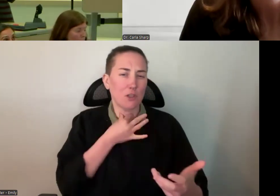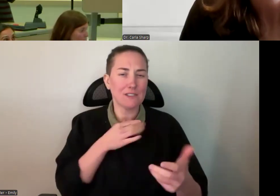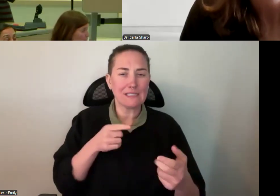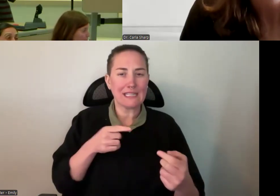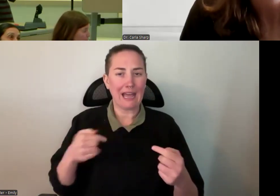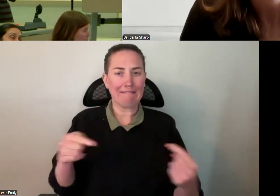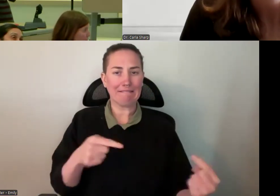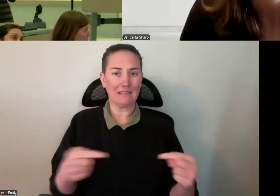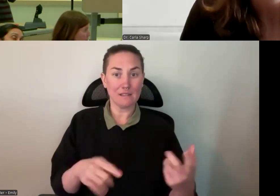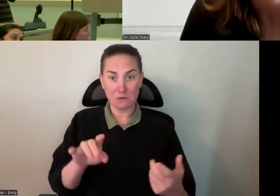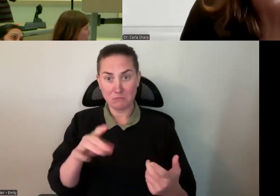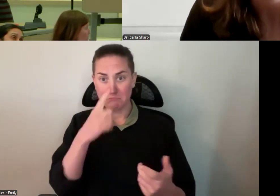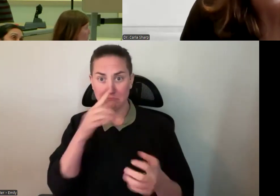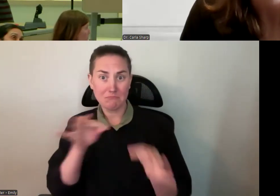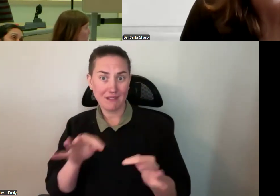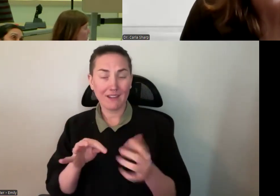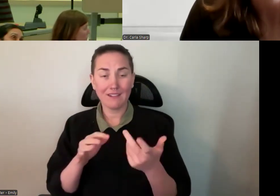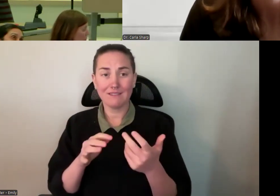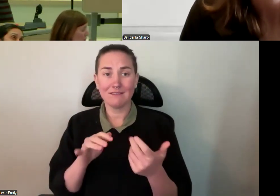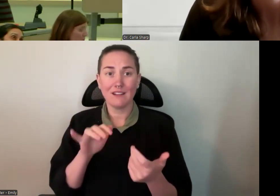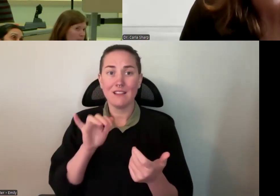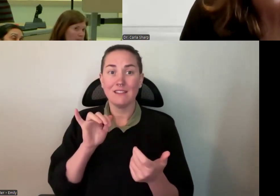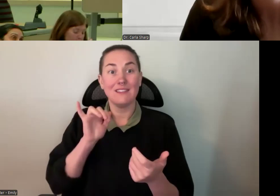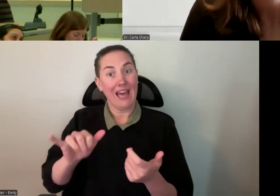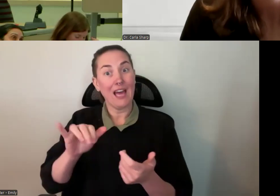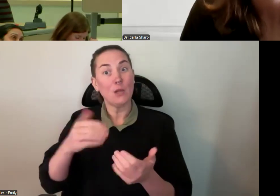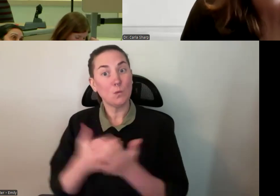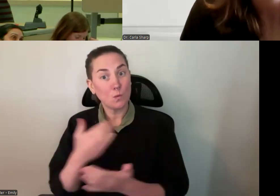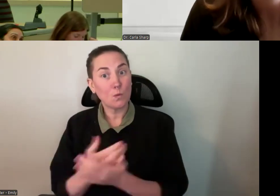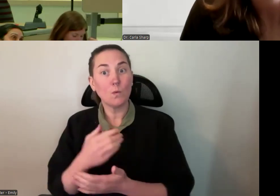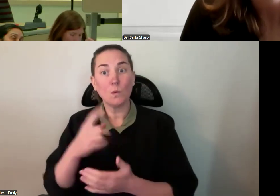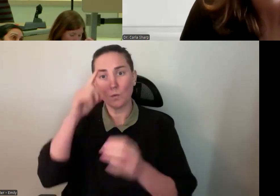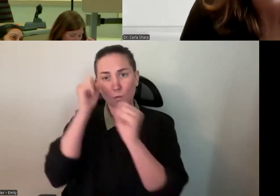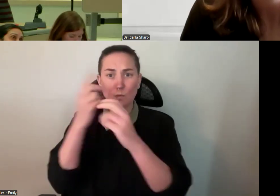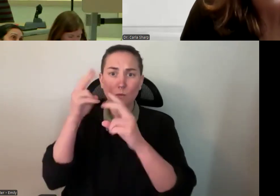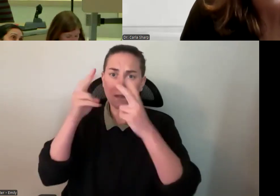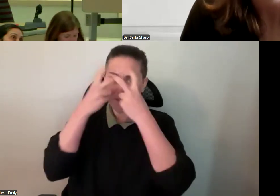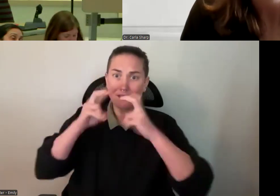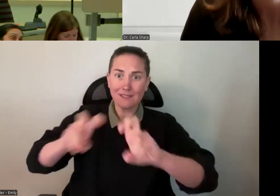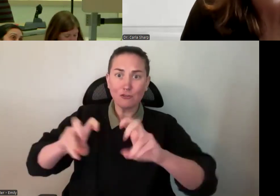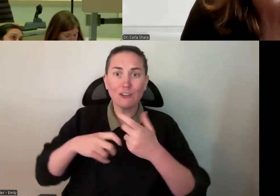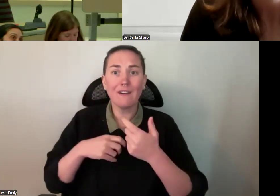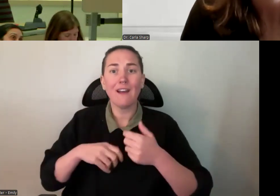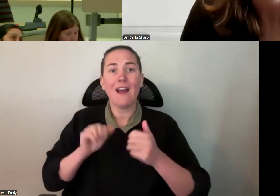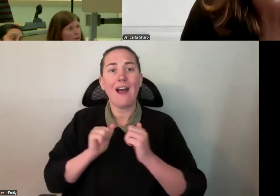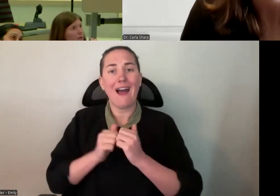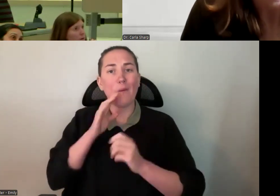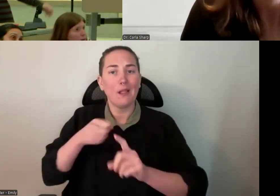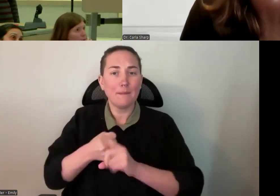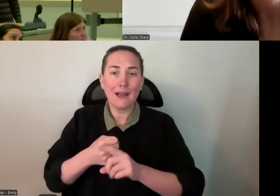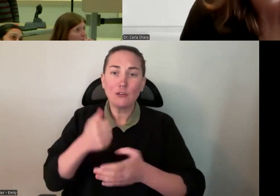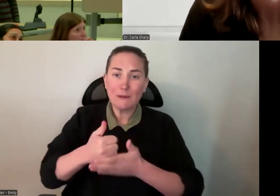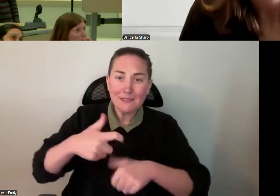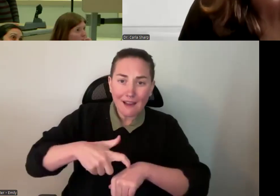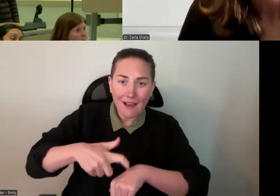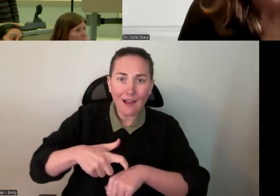some commentary on how applying this sort of way of thinking about mentalization impacts treatment time, and sort of how